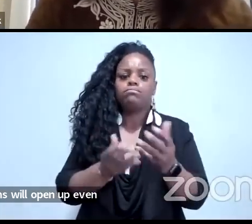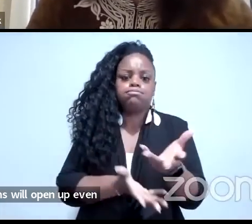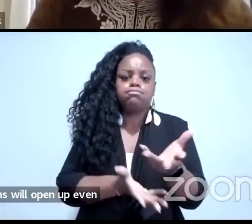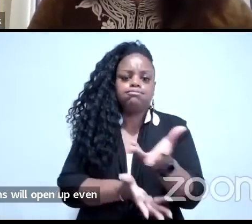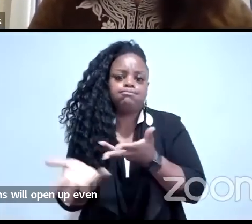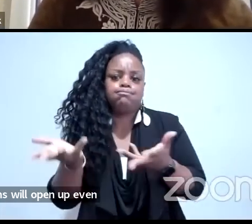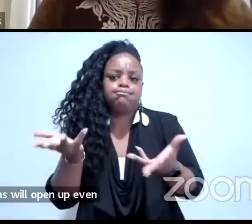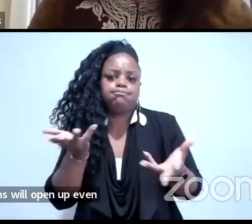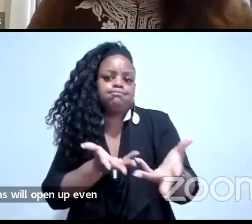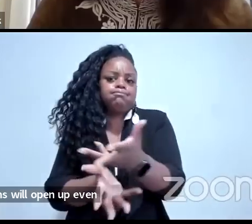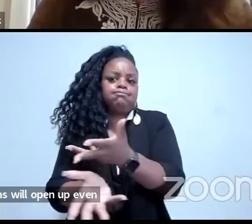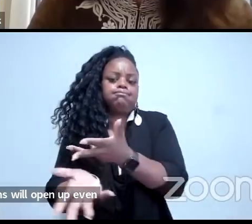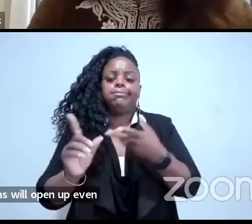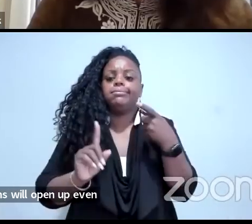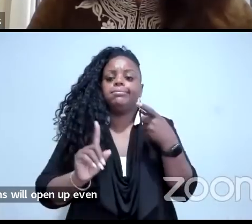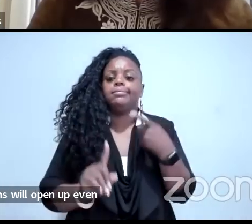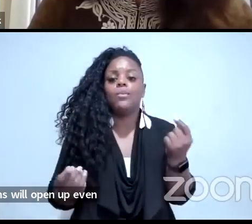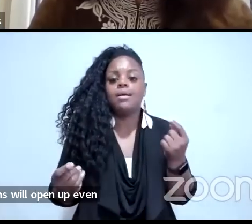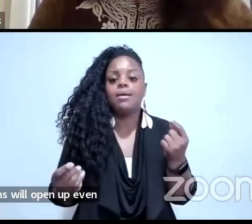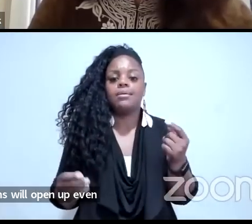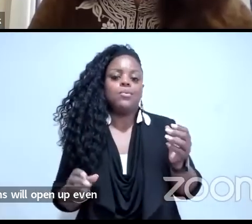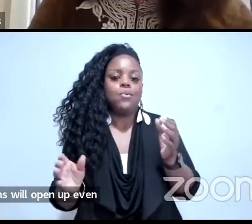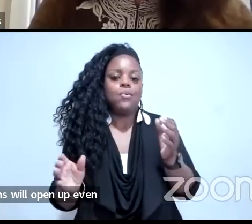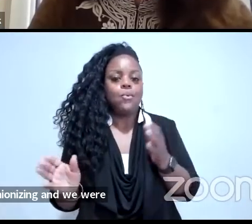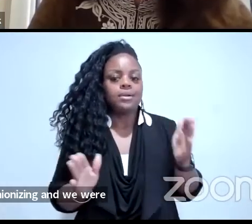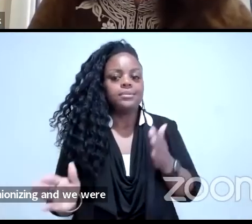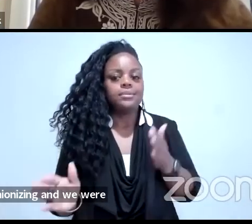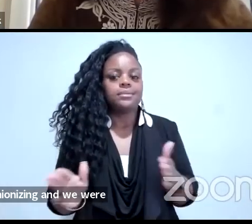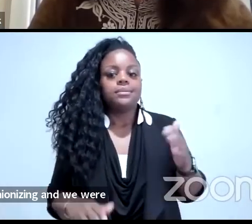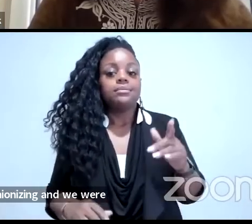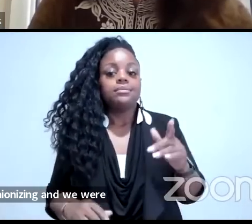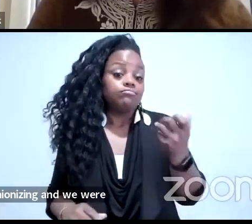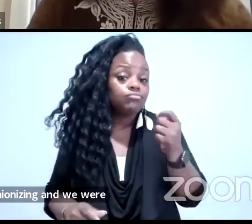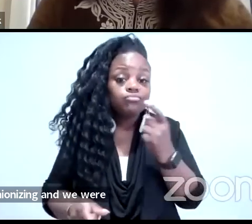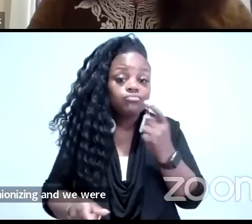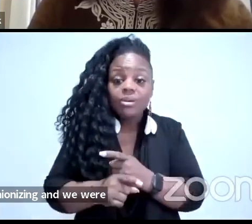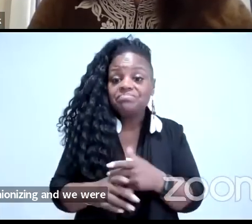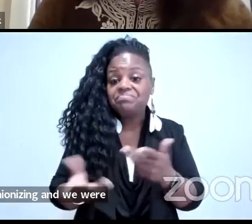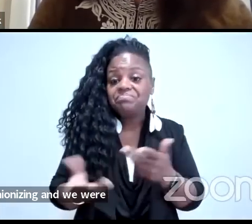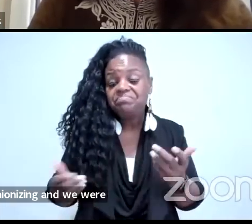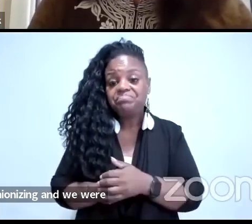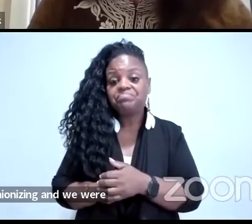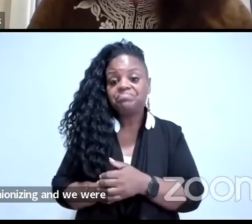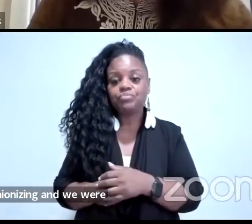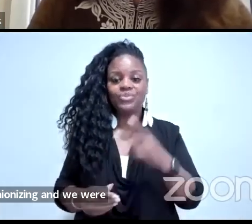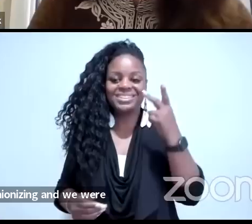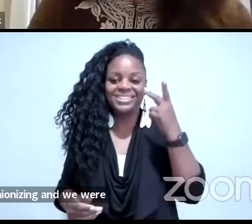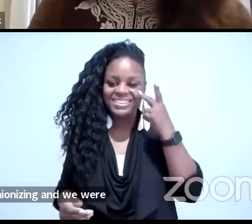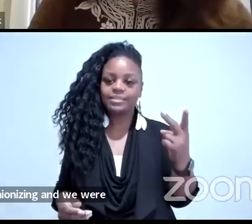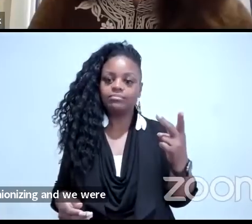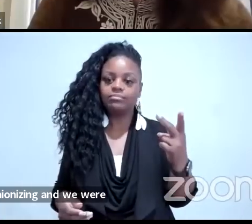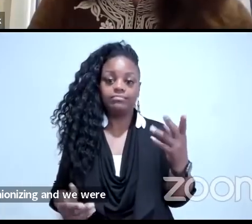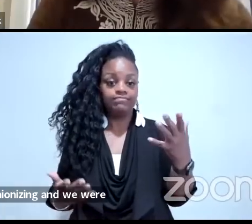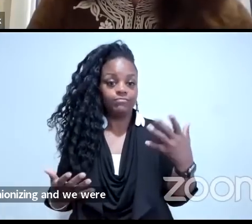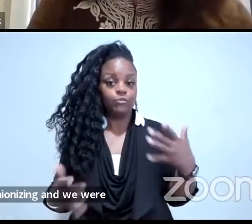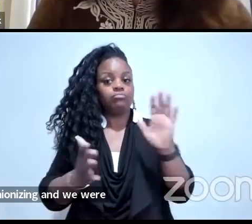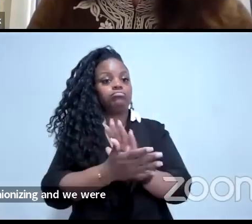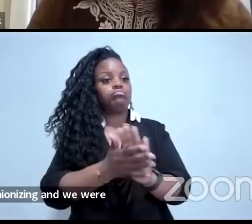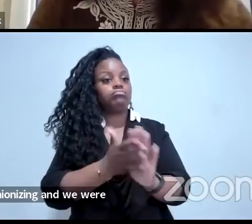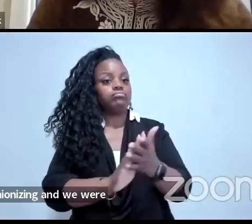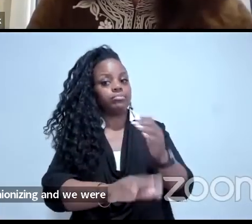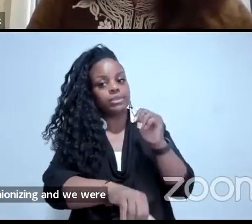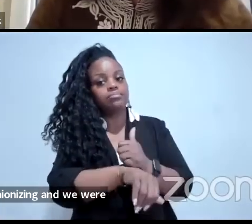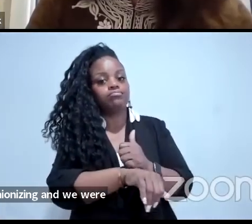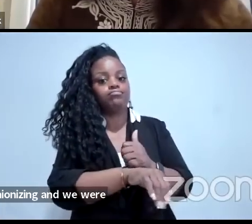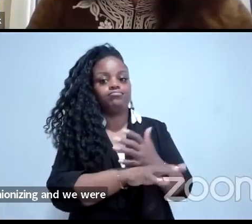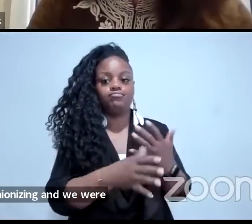right. We seen that established unions that come in sometimes, and it's hard and difficult to